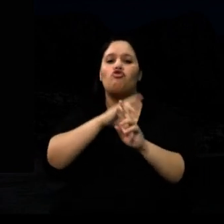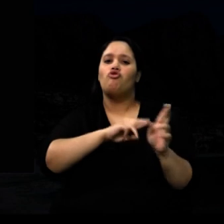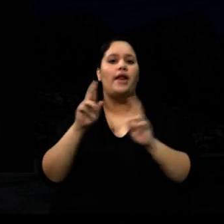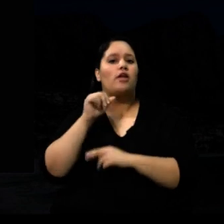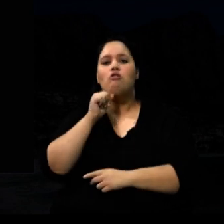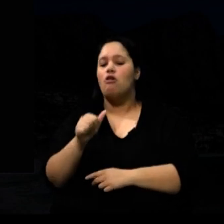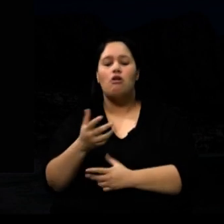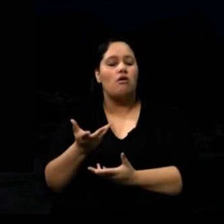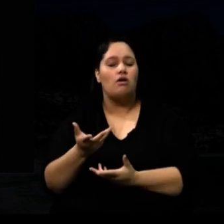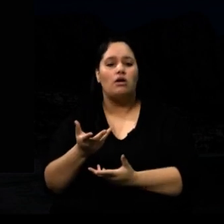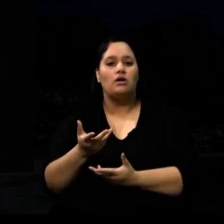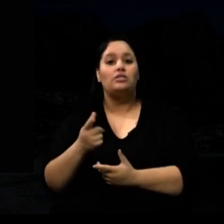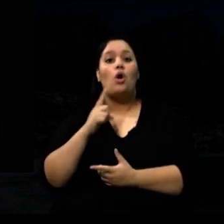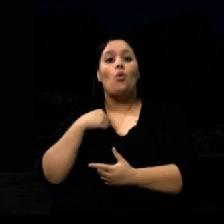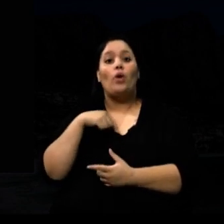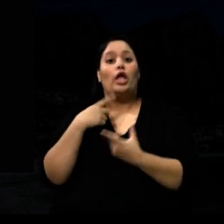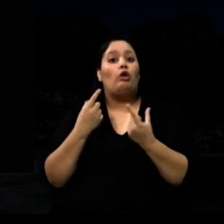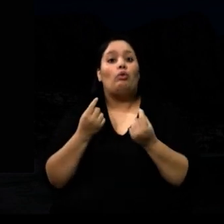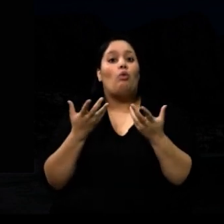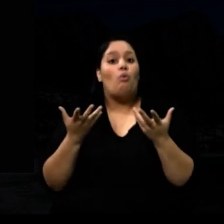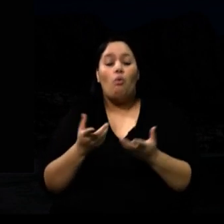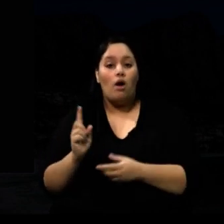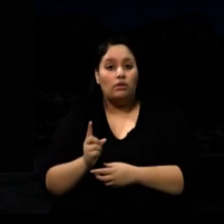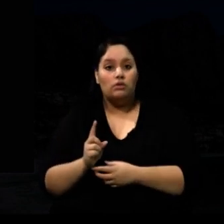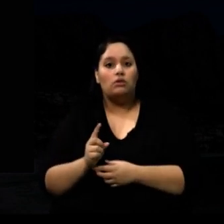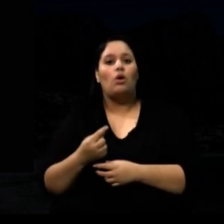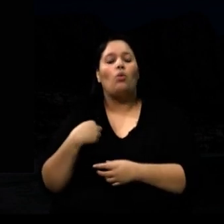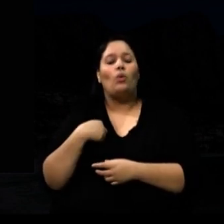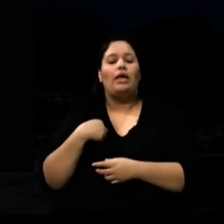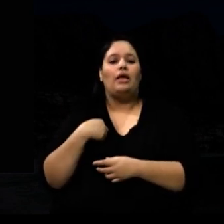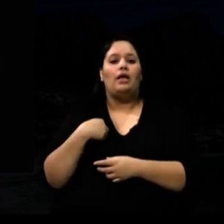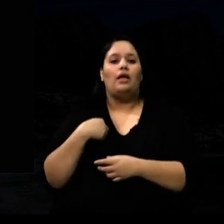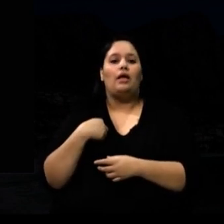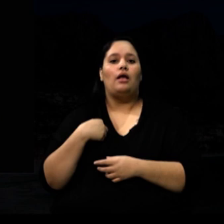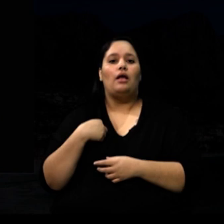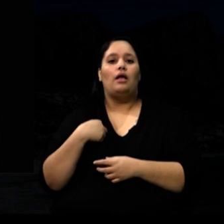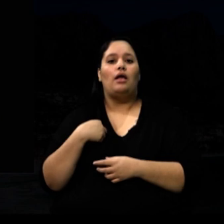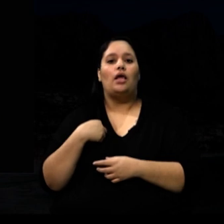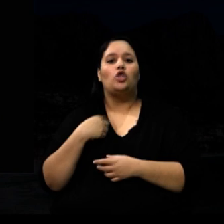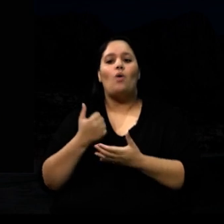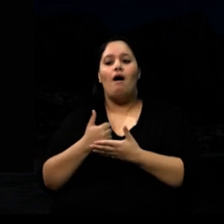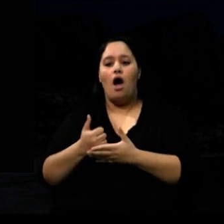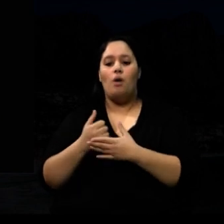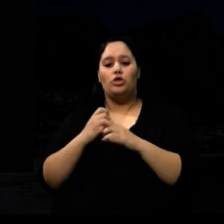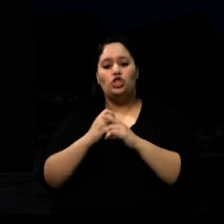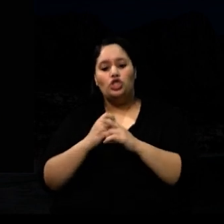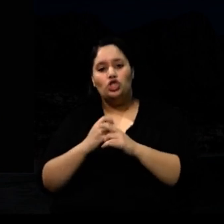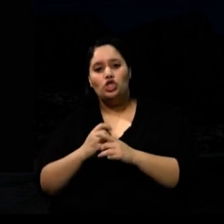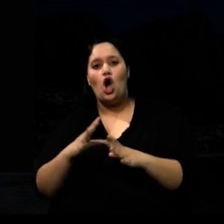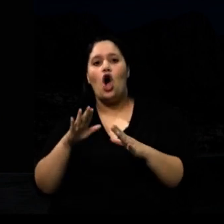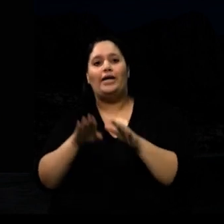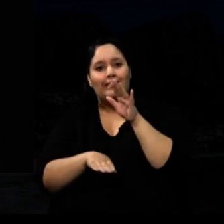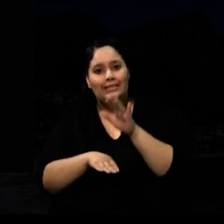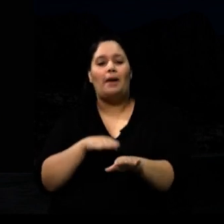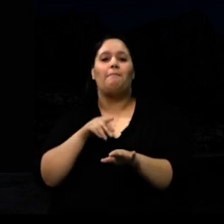And so, what people do is to kind of offset the loss that